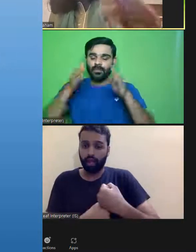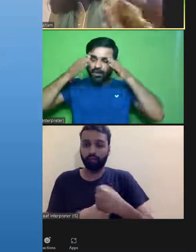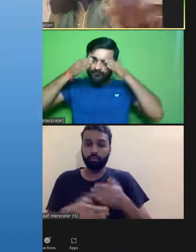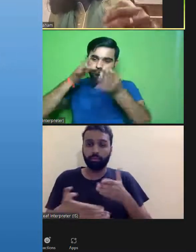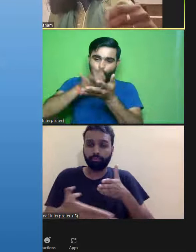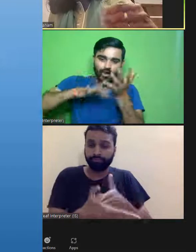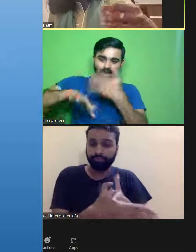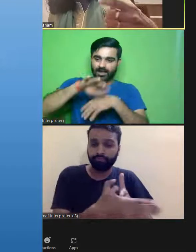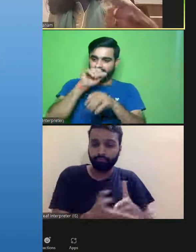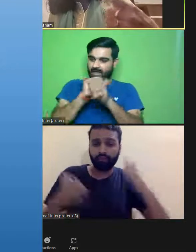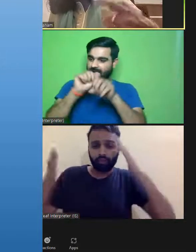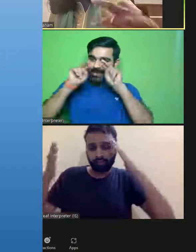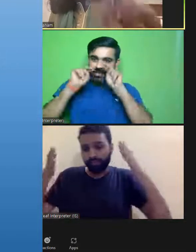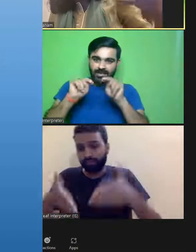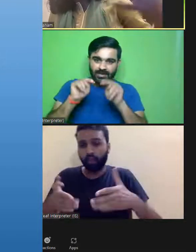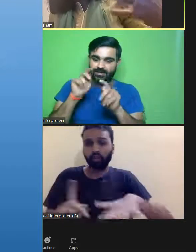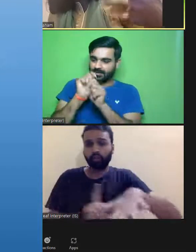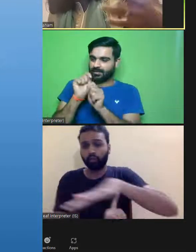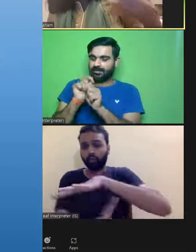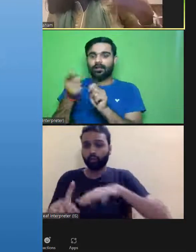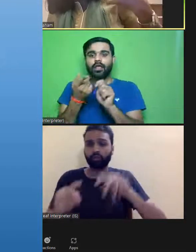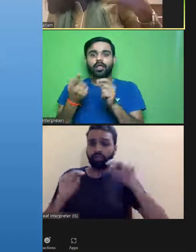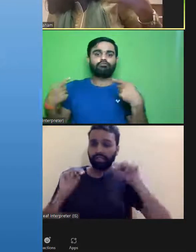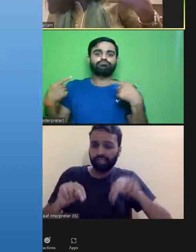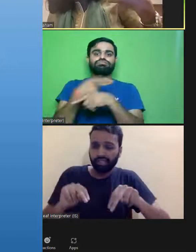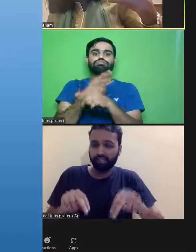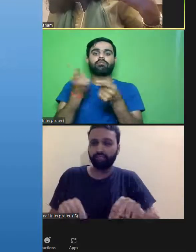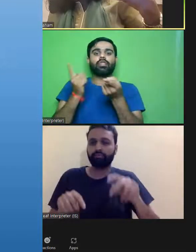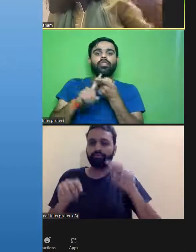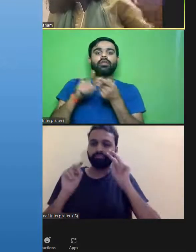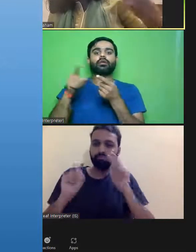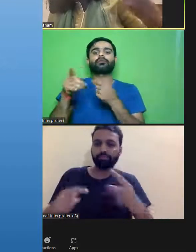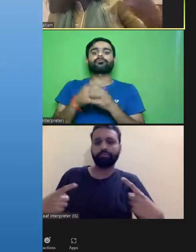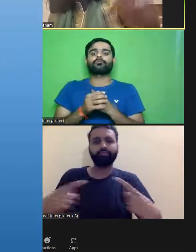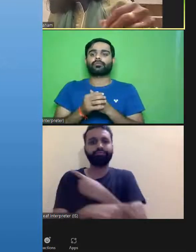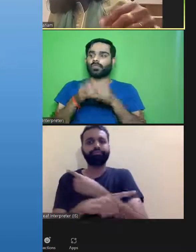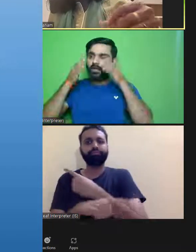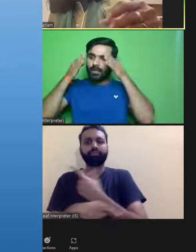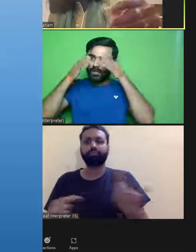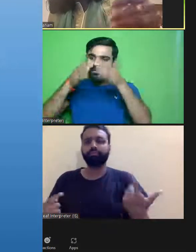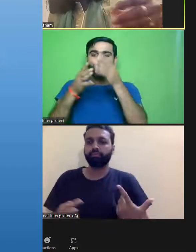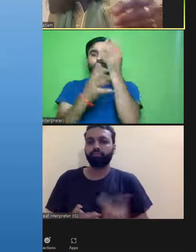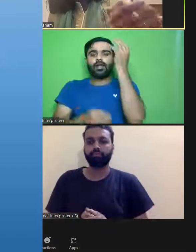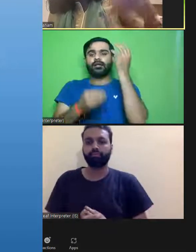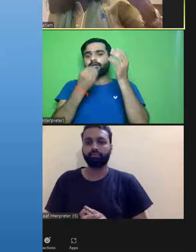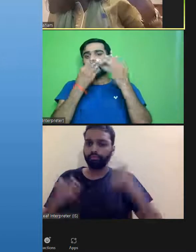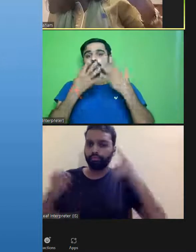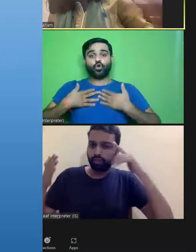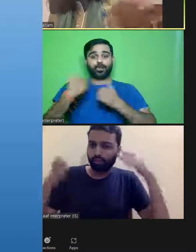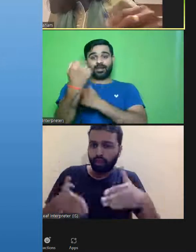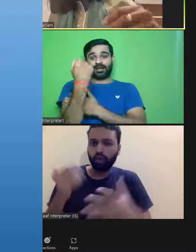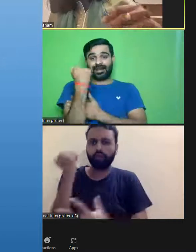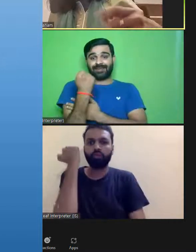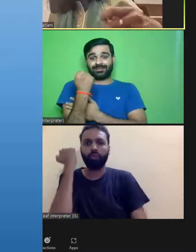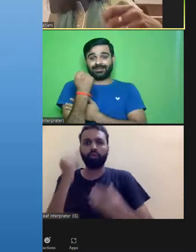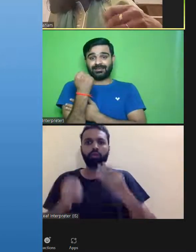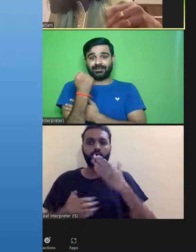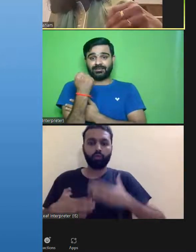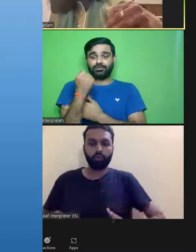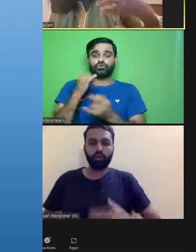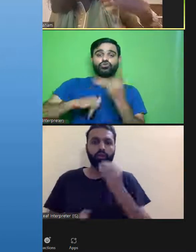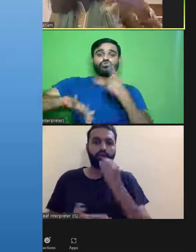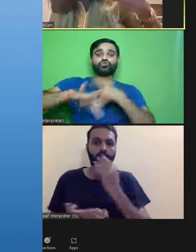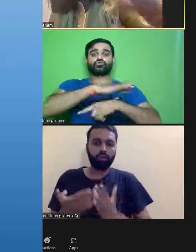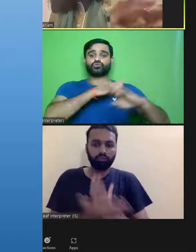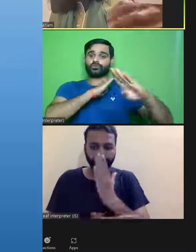or the recommendations emerging were again to look at poverty as a human rights issue, to look at social protection flows